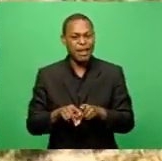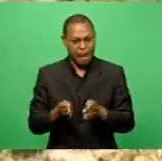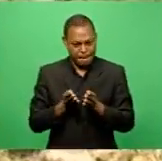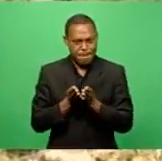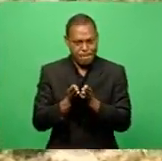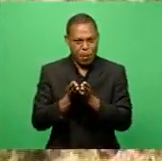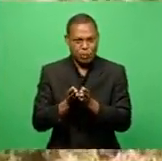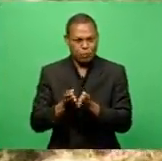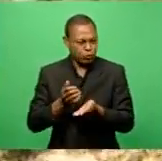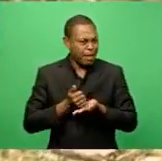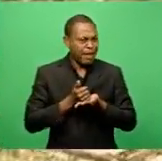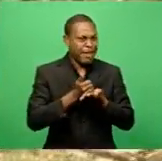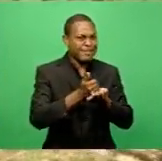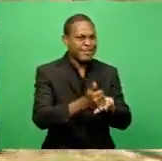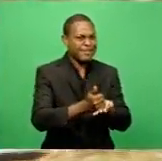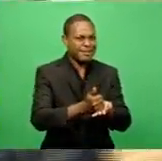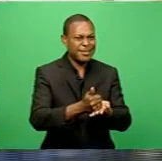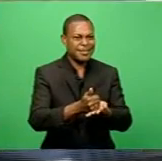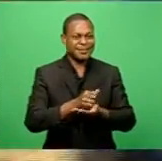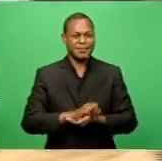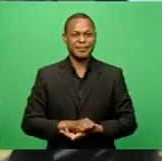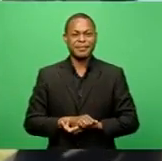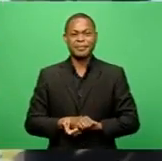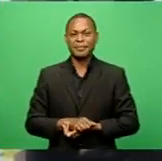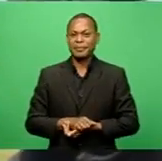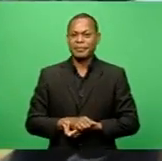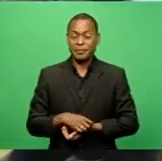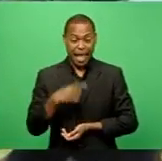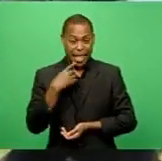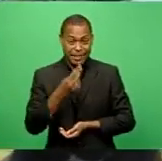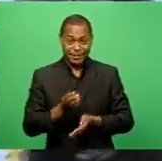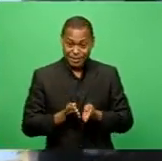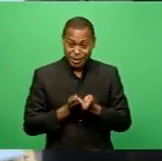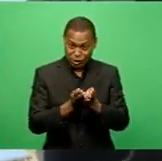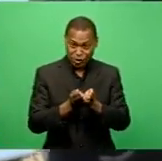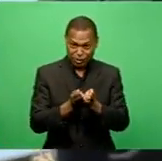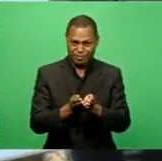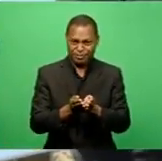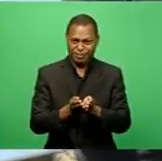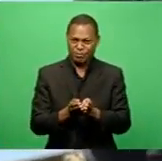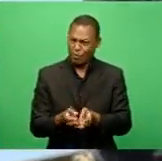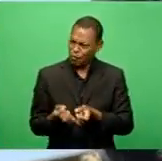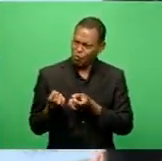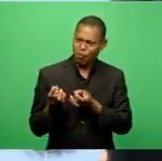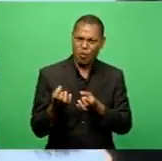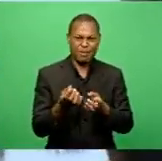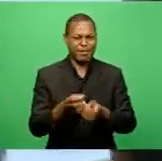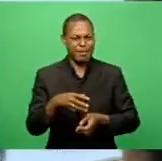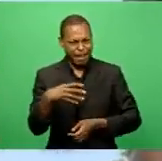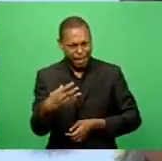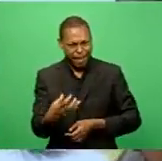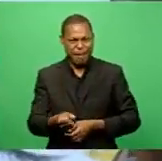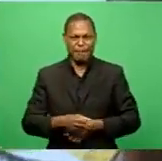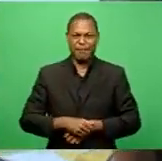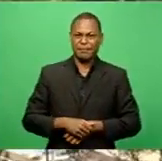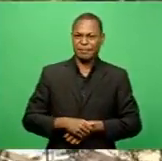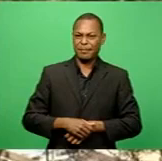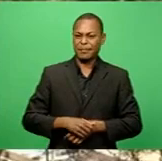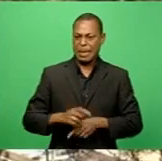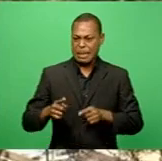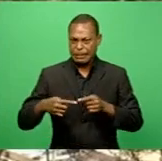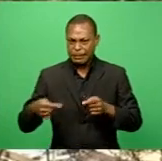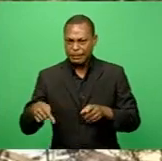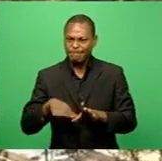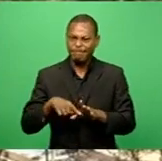Adelaide to assist in disaster relief efforts. He says the ship will greatly assist us with its state-of-the-art equipment.